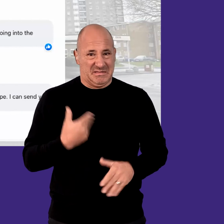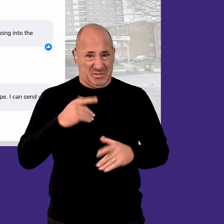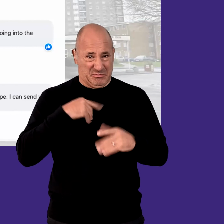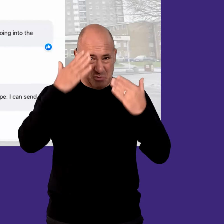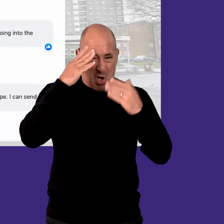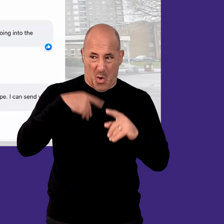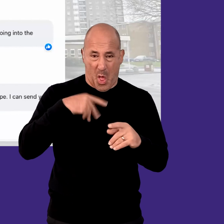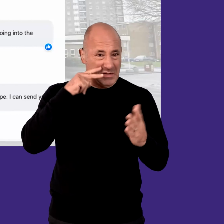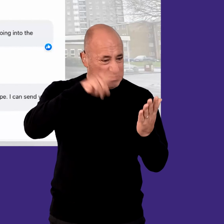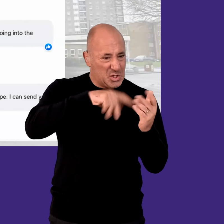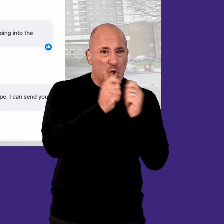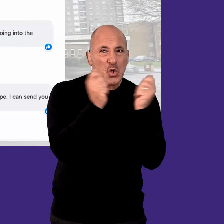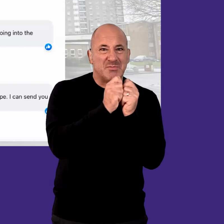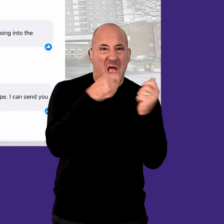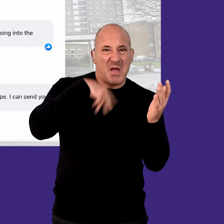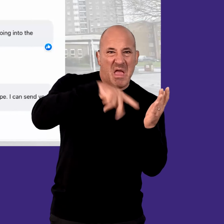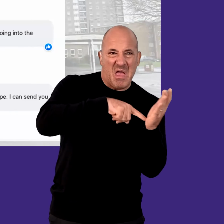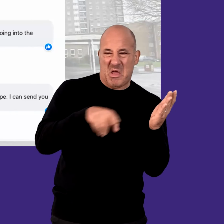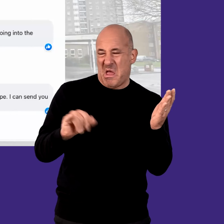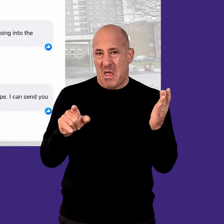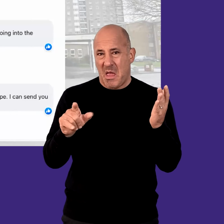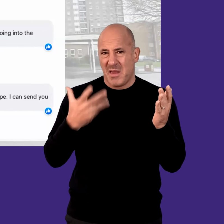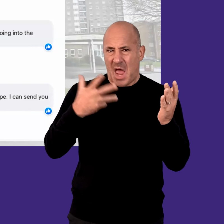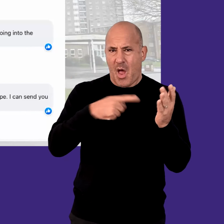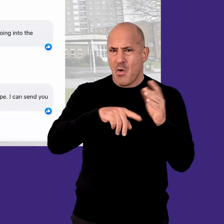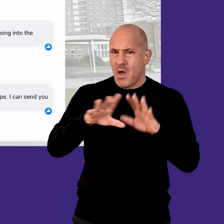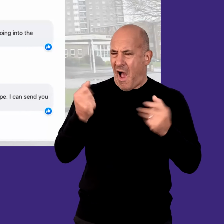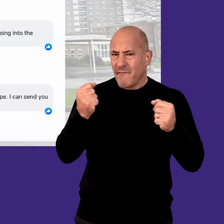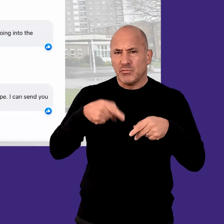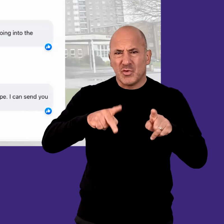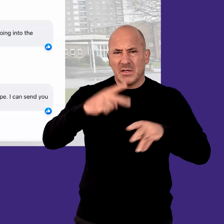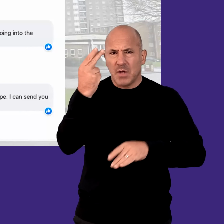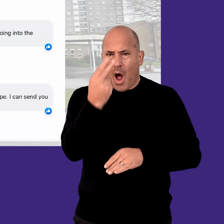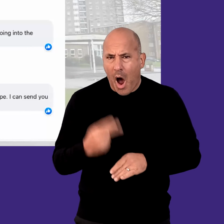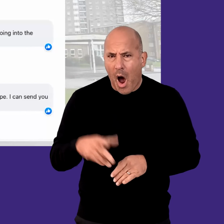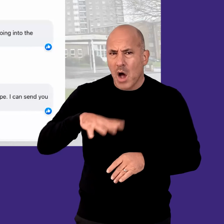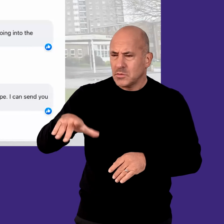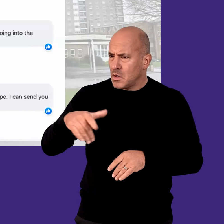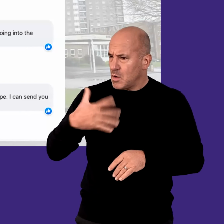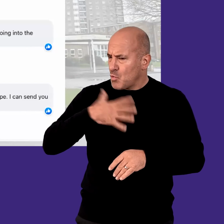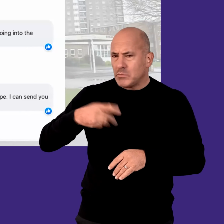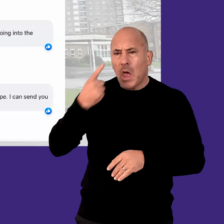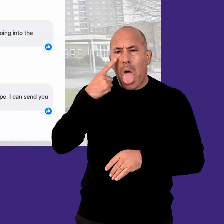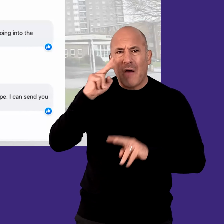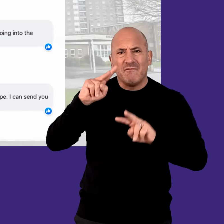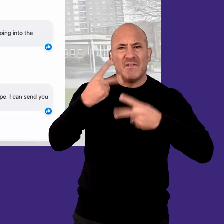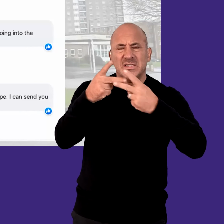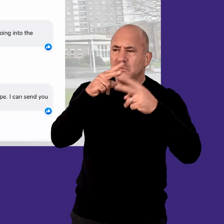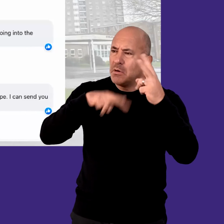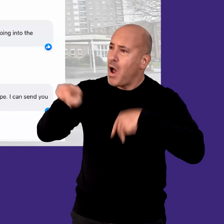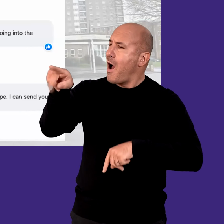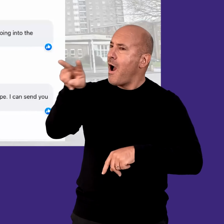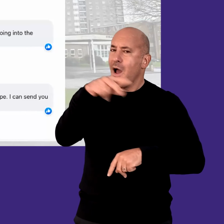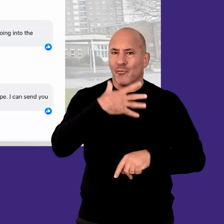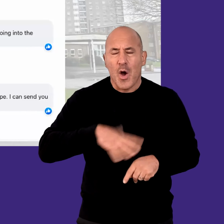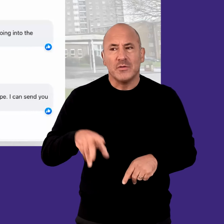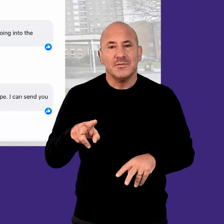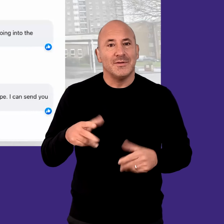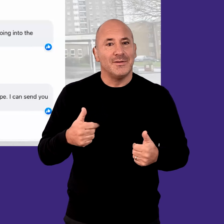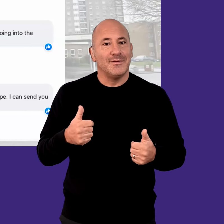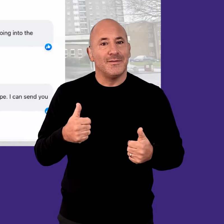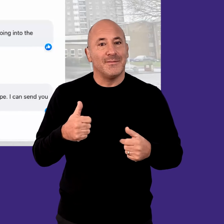nothing about other than what they've been fed by the media, is that people are seeing that there is street art on the estate that they really want to go